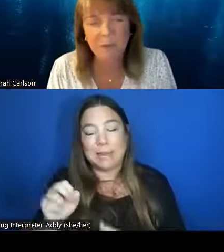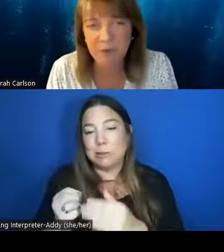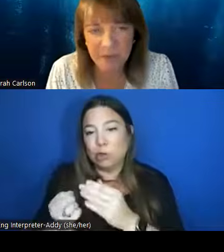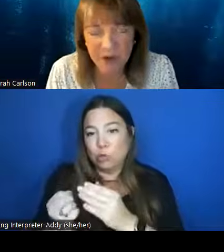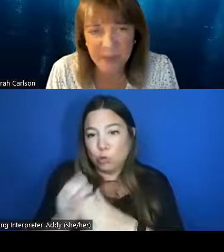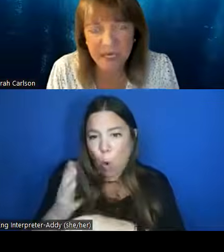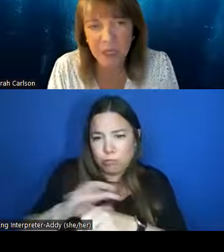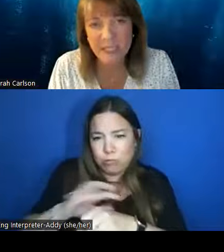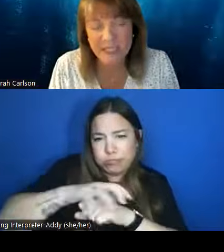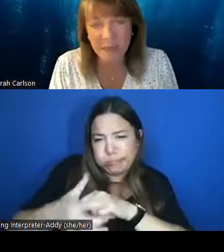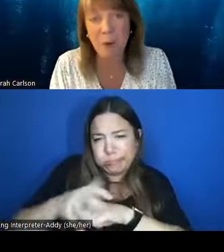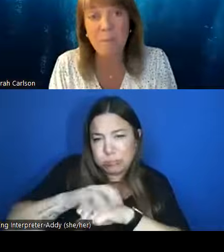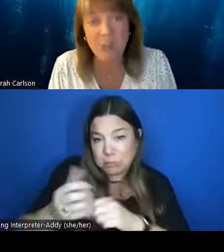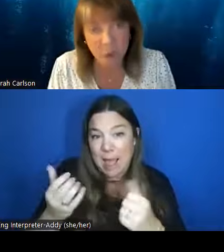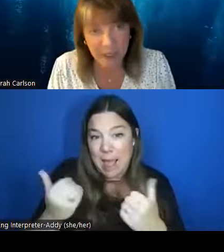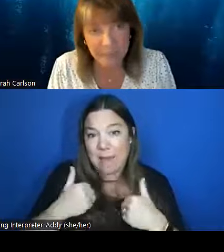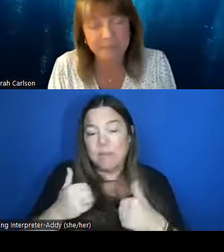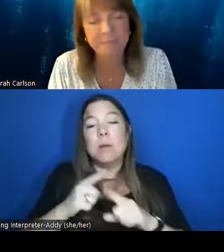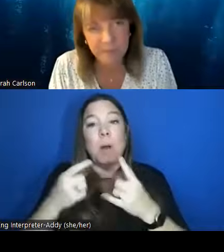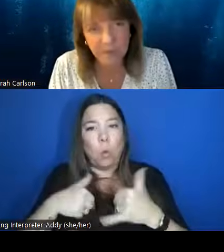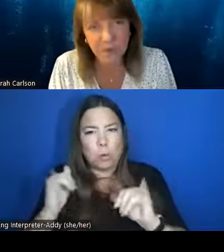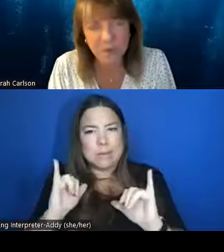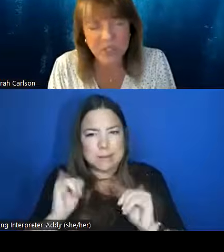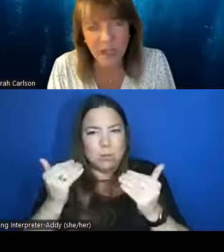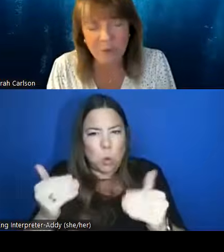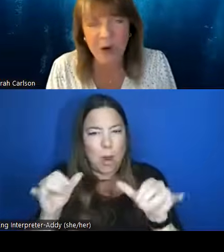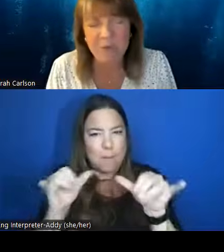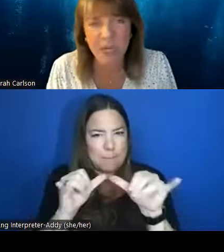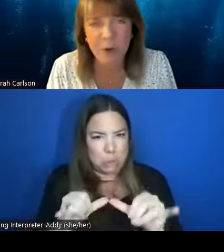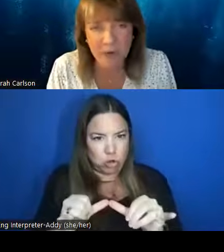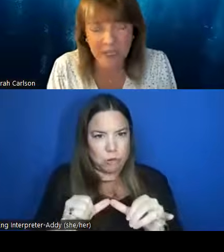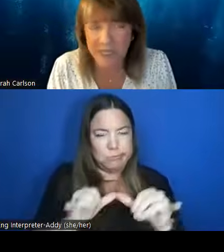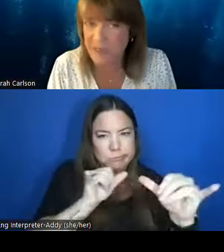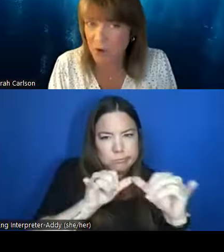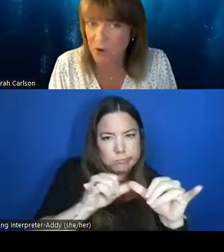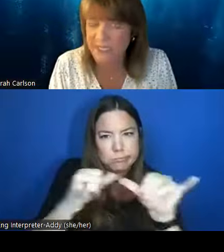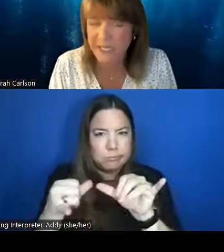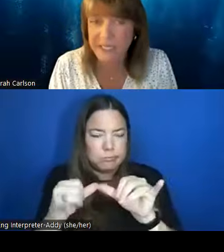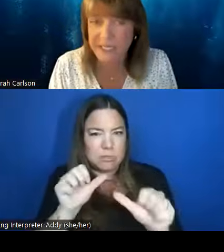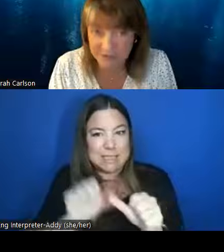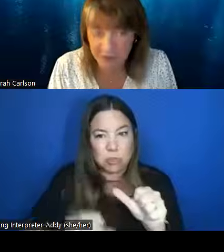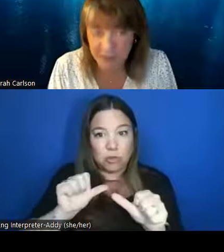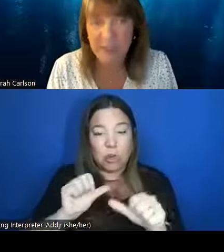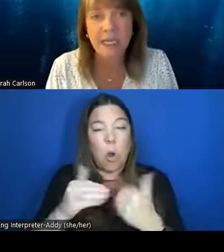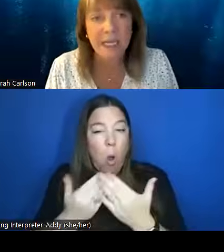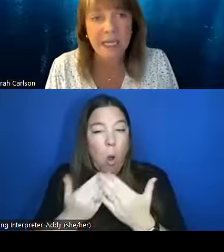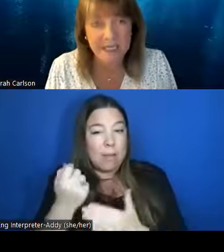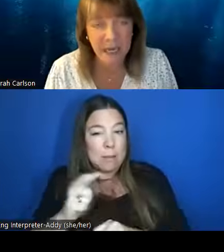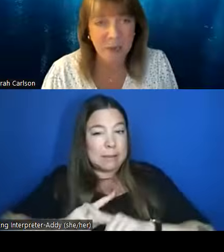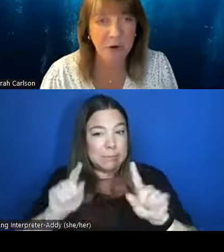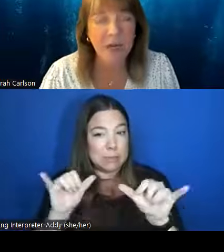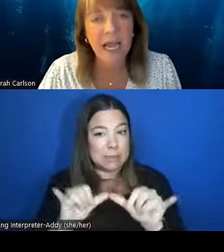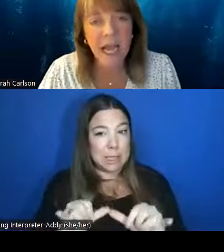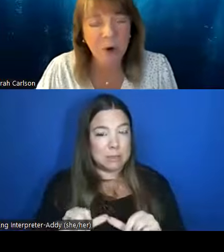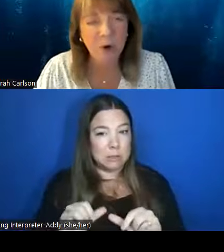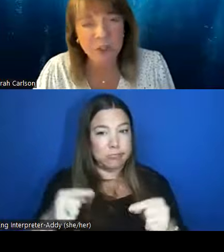still from the very beginning, we set about measuring those column drums, and we realized that they're all slightly different in